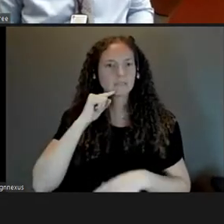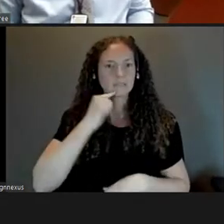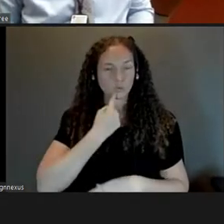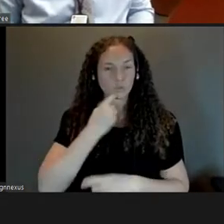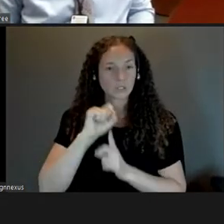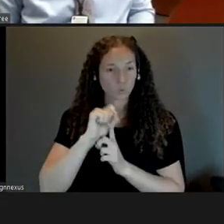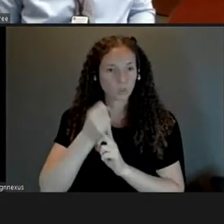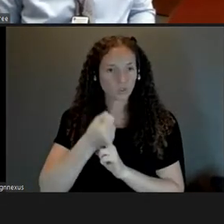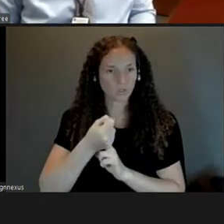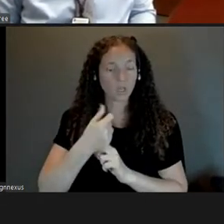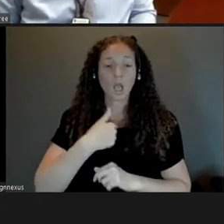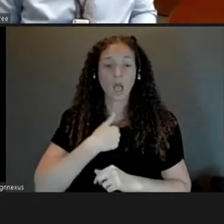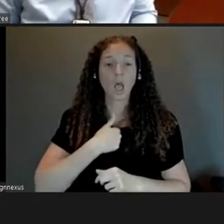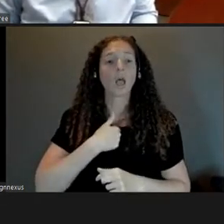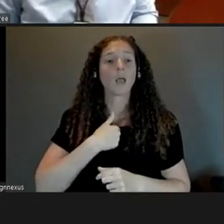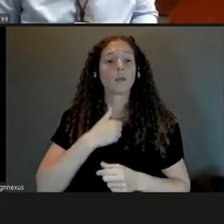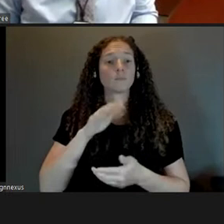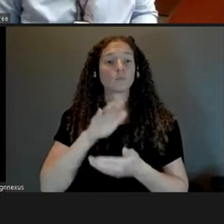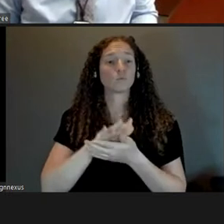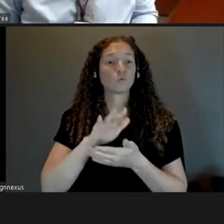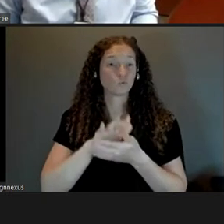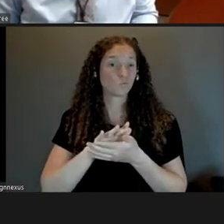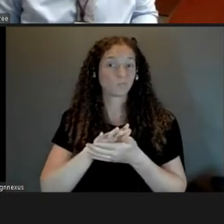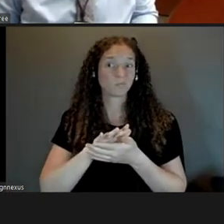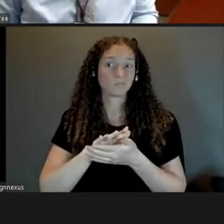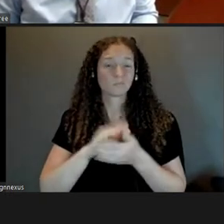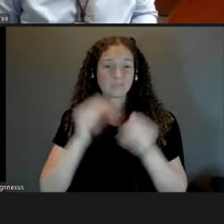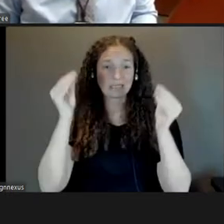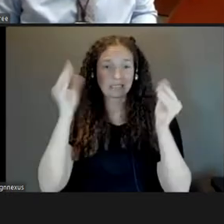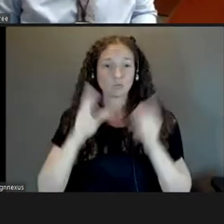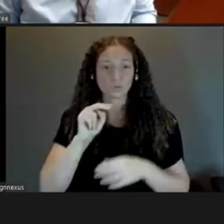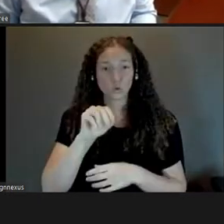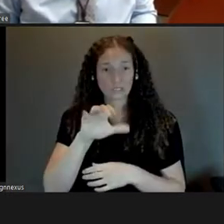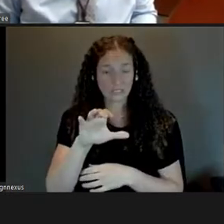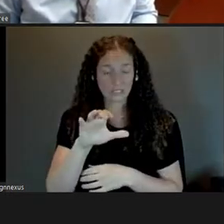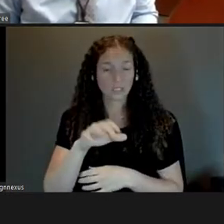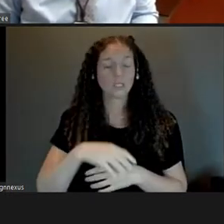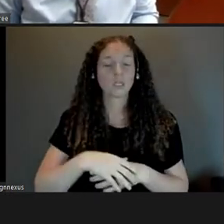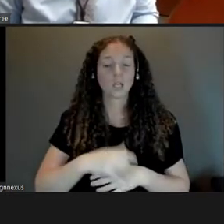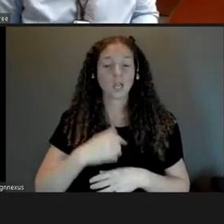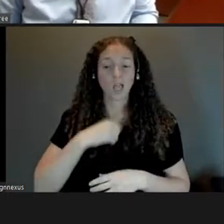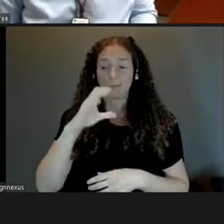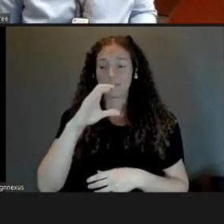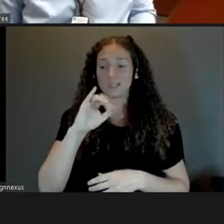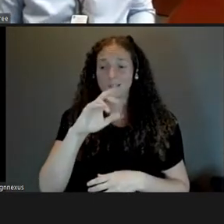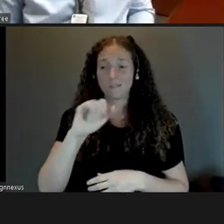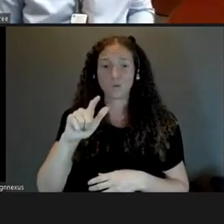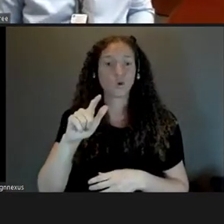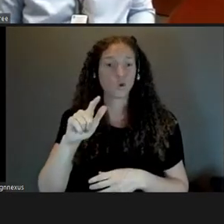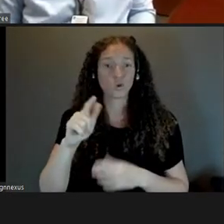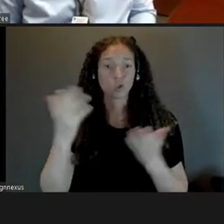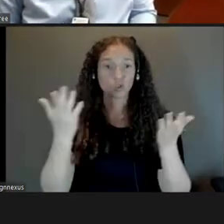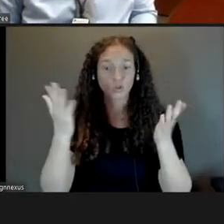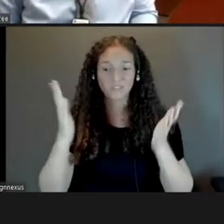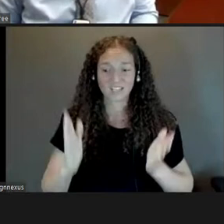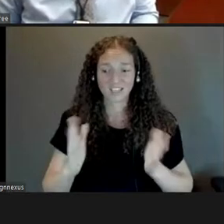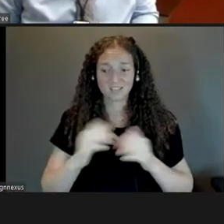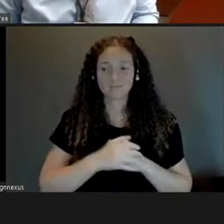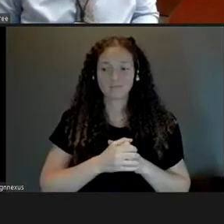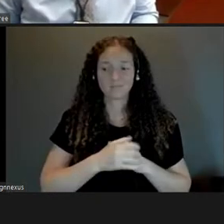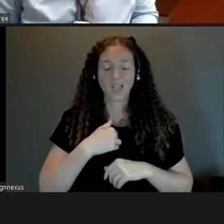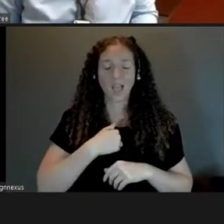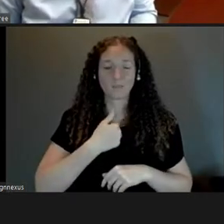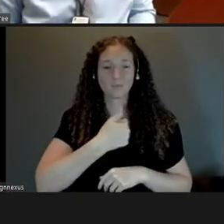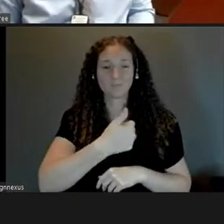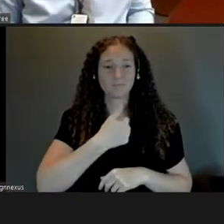New York City school teacher. That means I'm a civil servant. I've been commuting from Great Neck for the last 9 years.